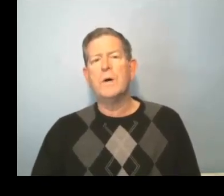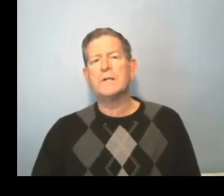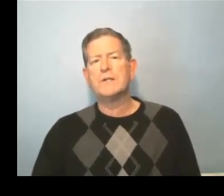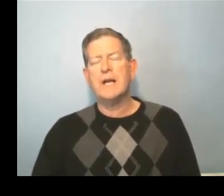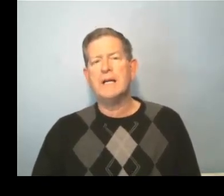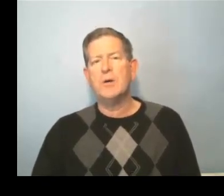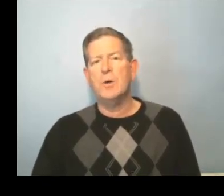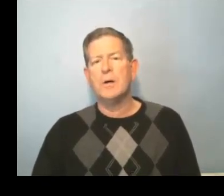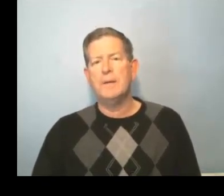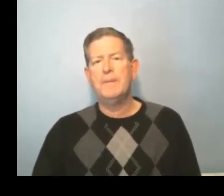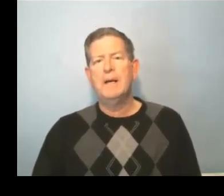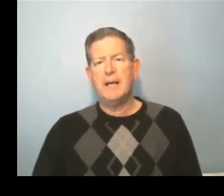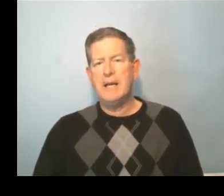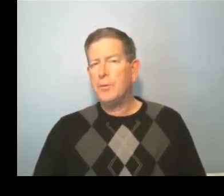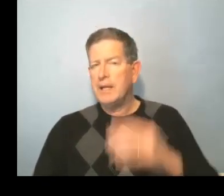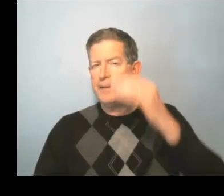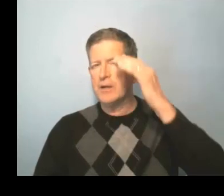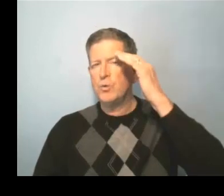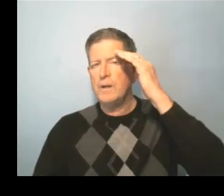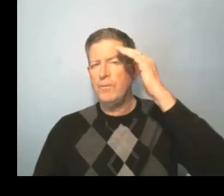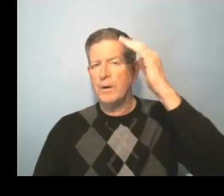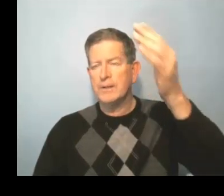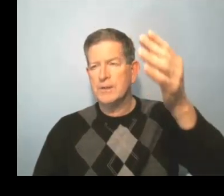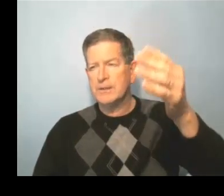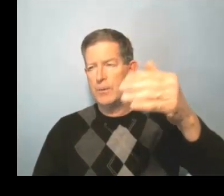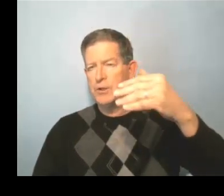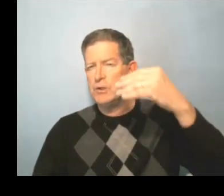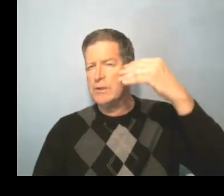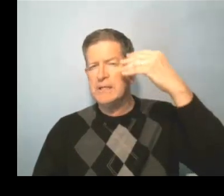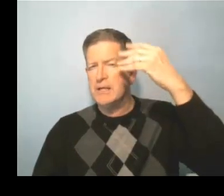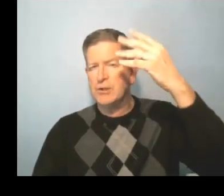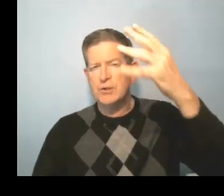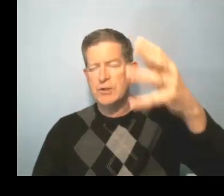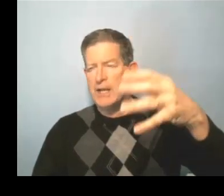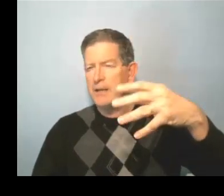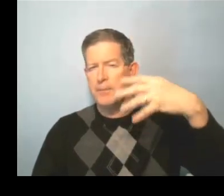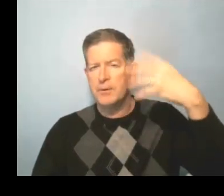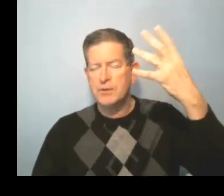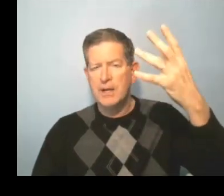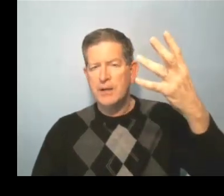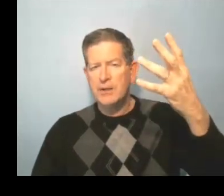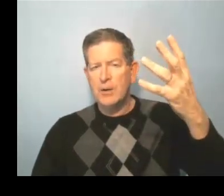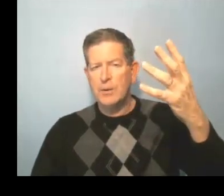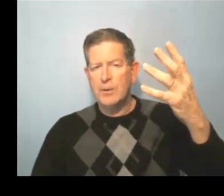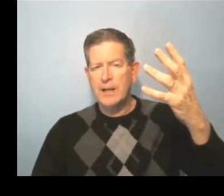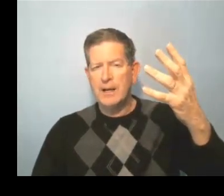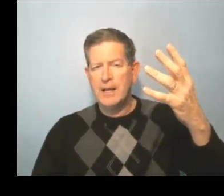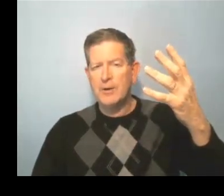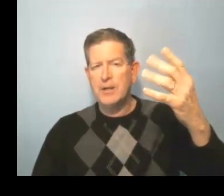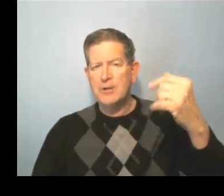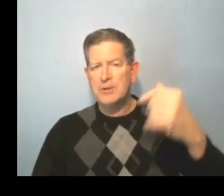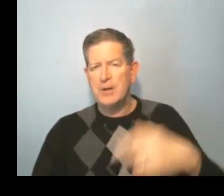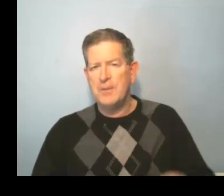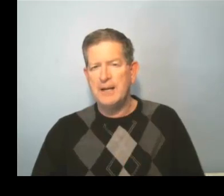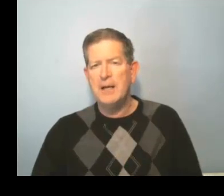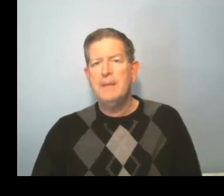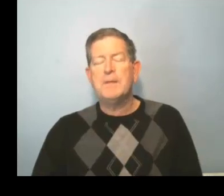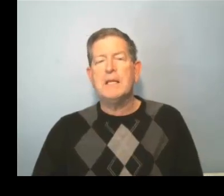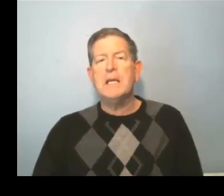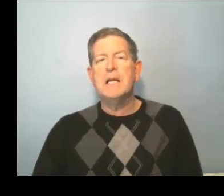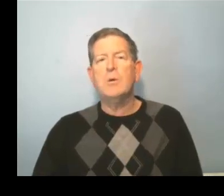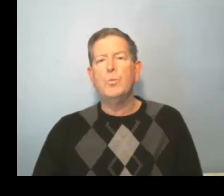9h moins 5, or again, thinking on that 24-hour system, we're just using digits, just saying numbers. You're not going through any kind of calculations in your